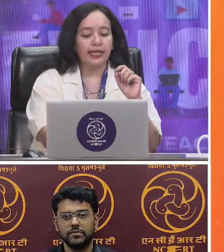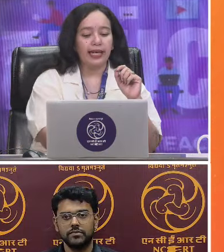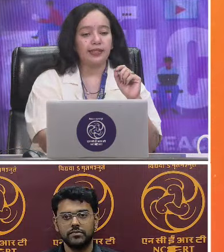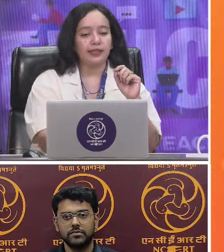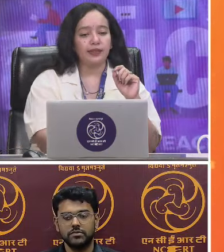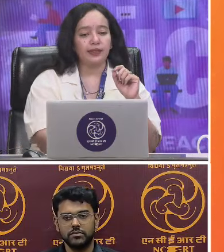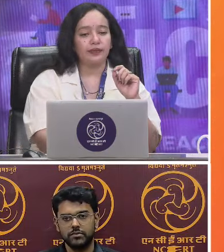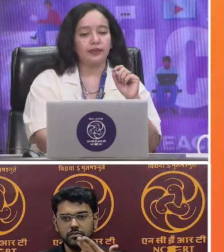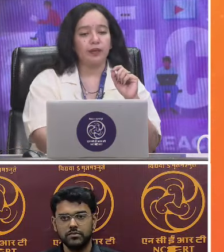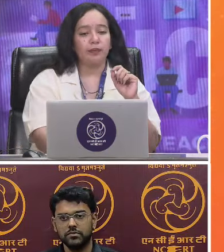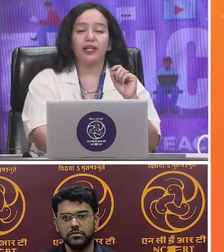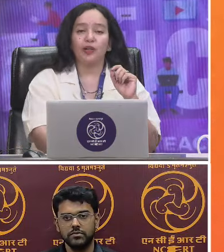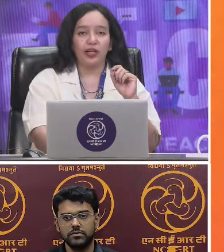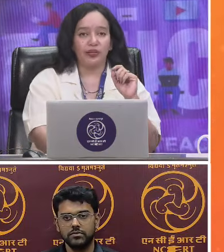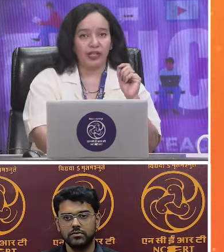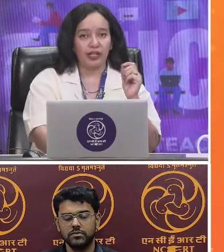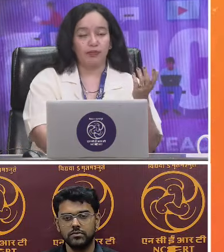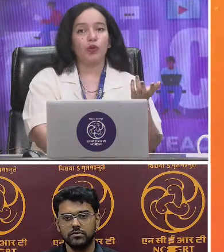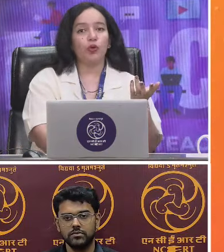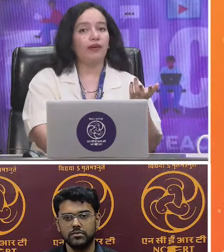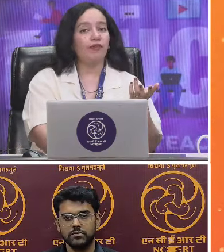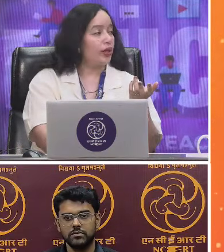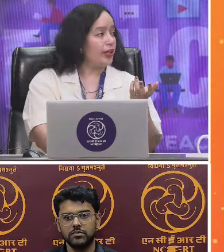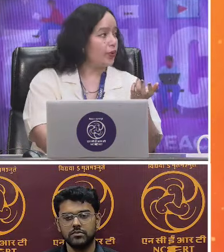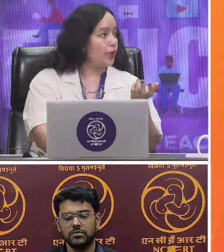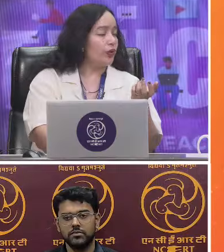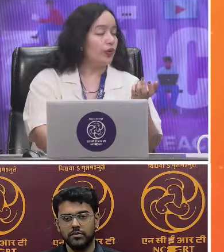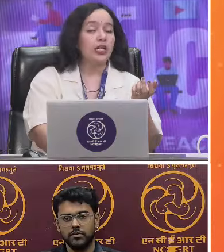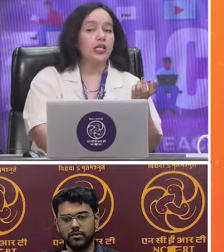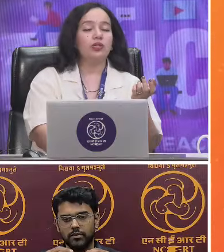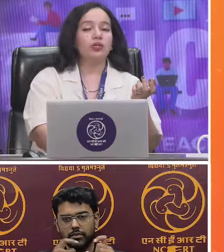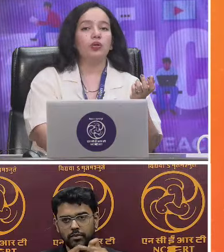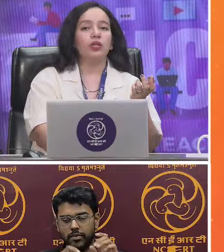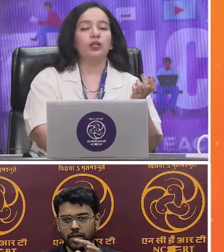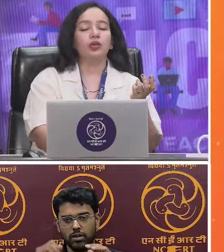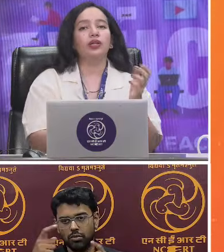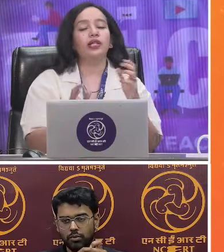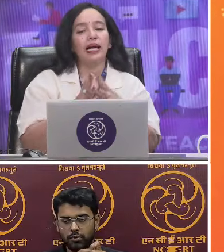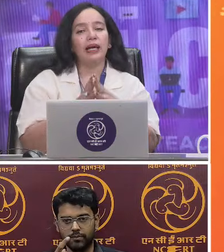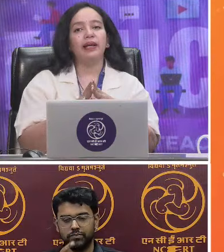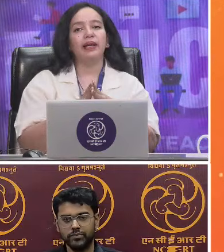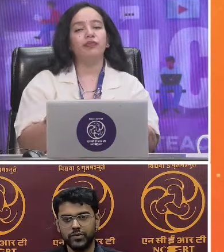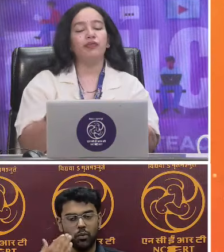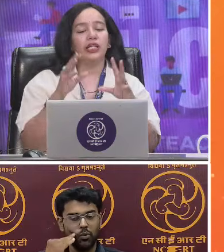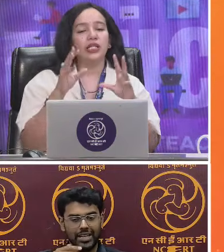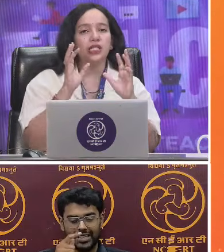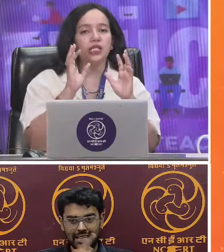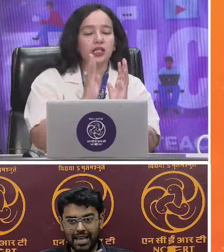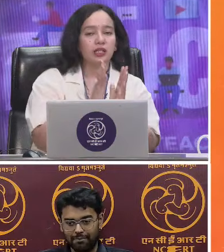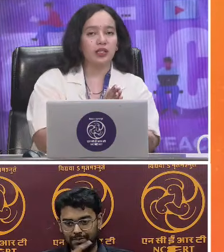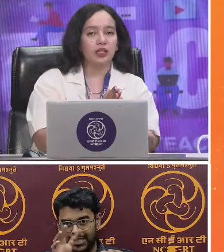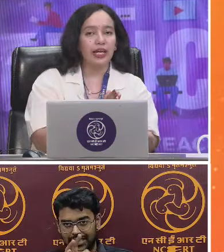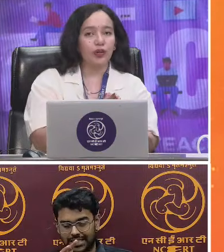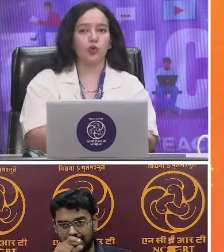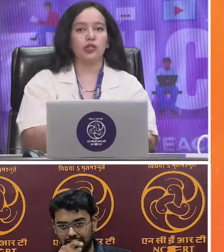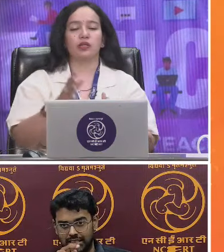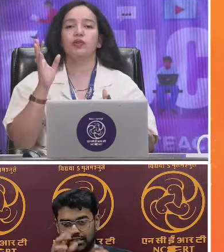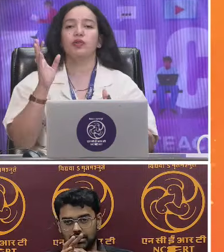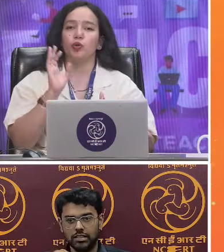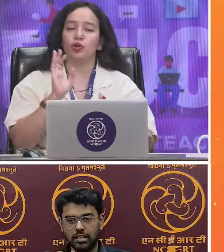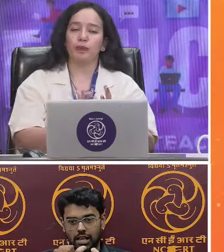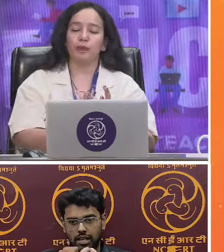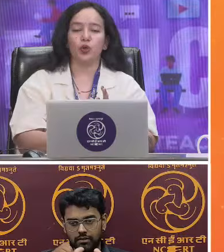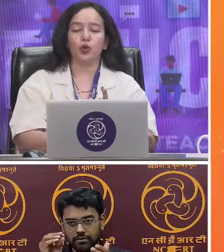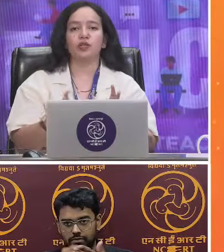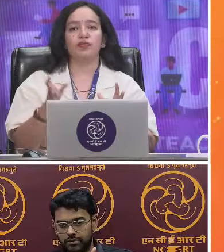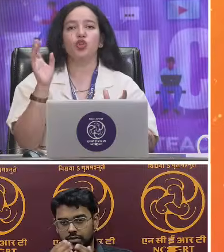The next is B-roll and effects. B-roll I have already told you. Already explained. So on the timeline we insert the A-rolls, we